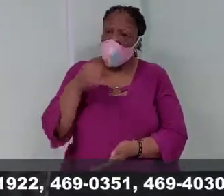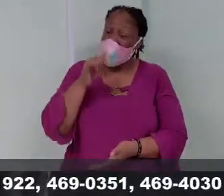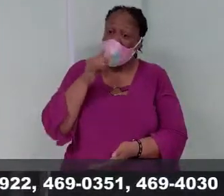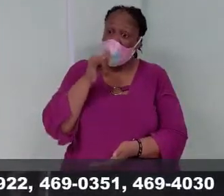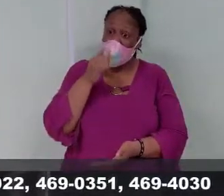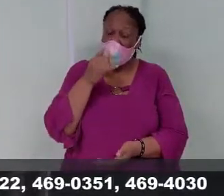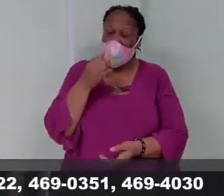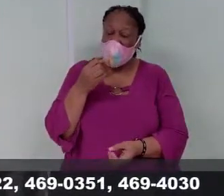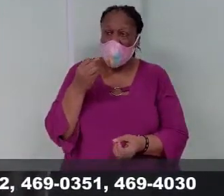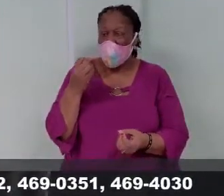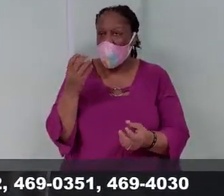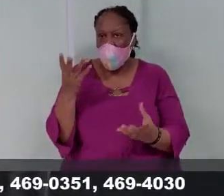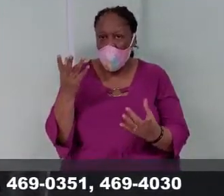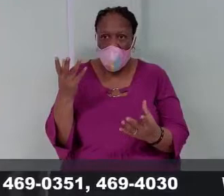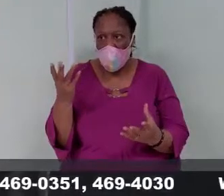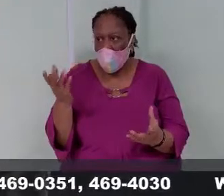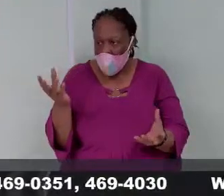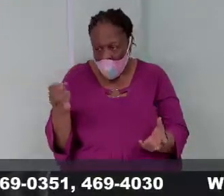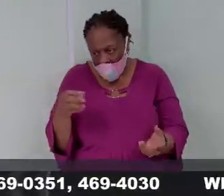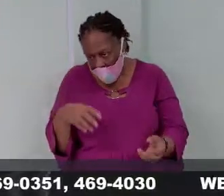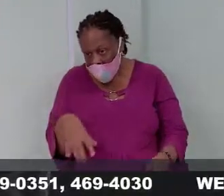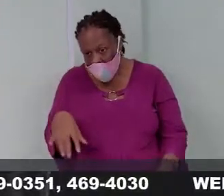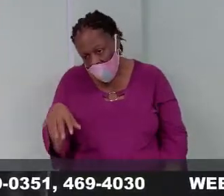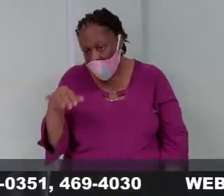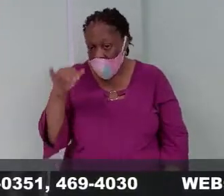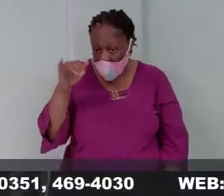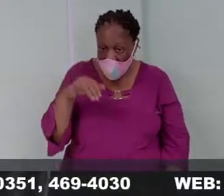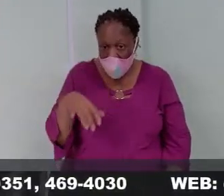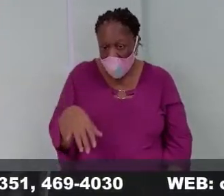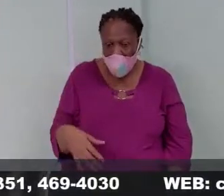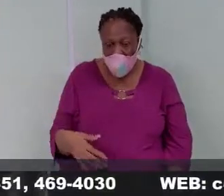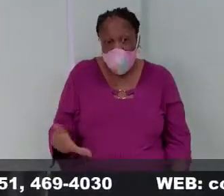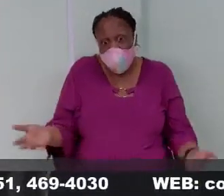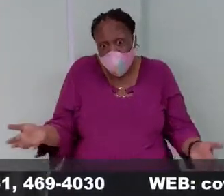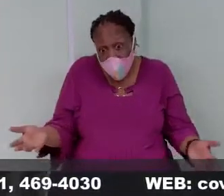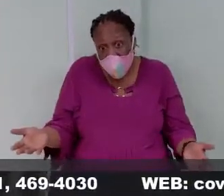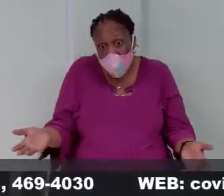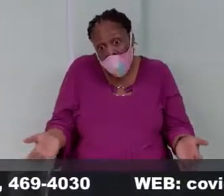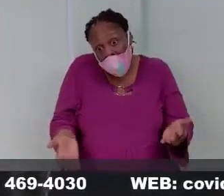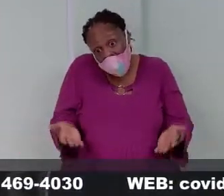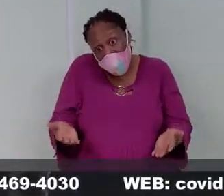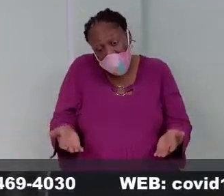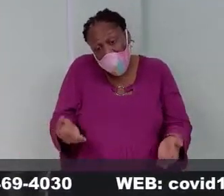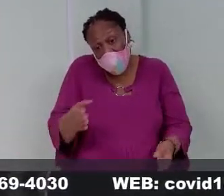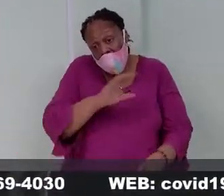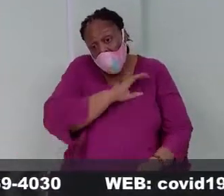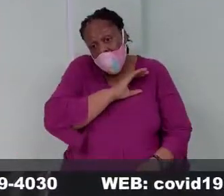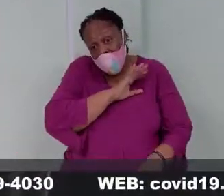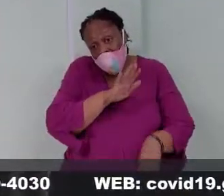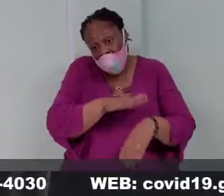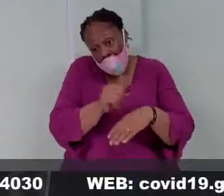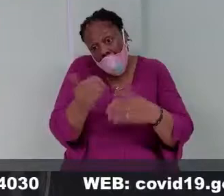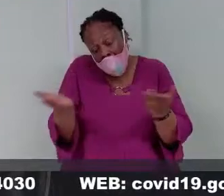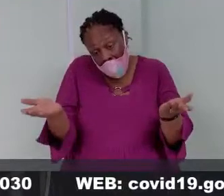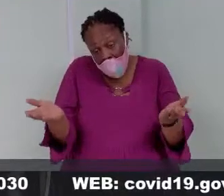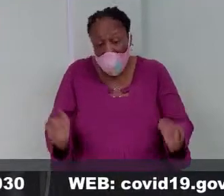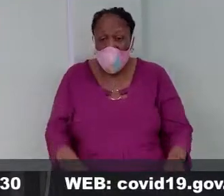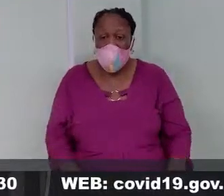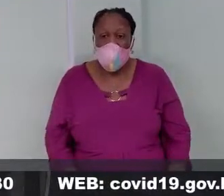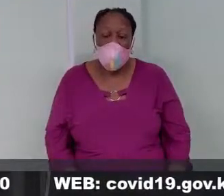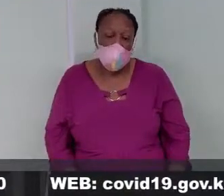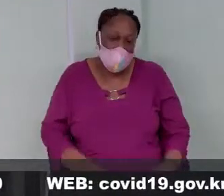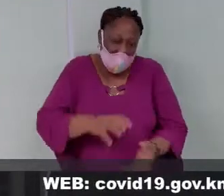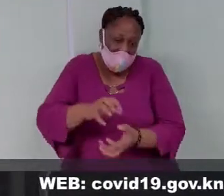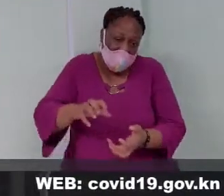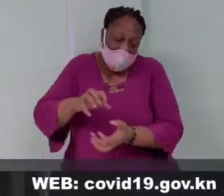where you are not abiding by the rules and regulations, then the police will be called. I believe where the confusion arises is